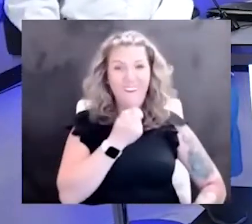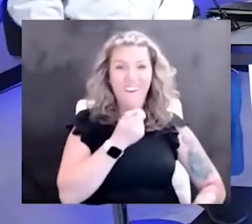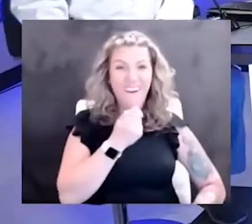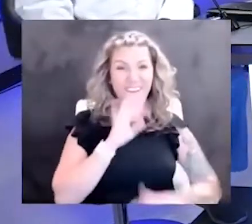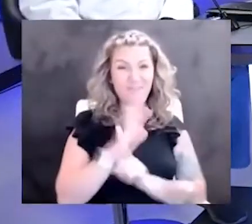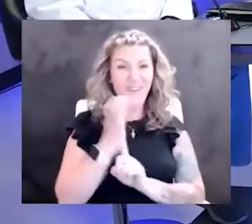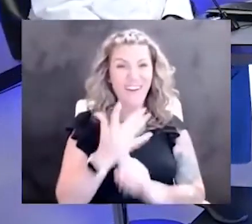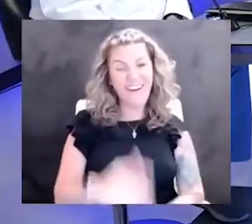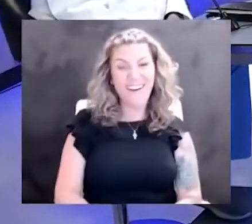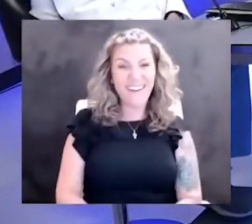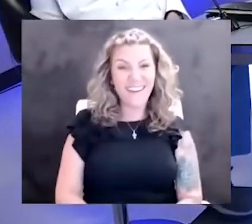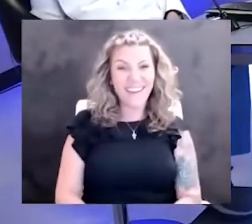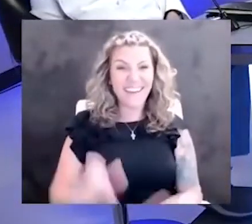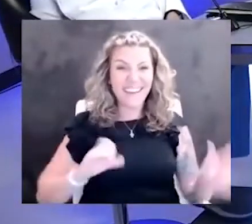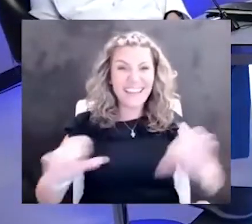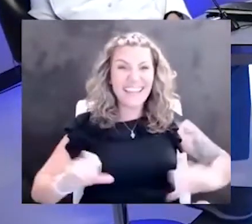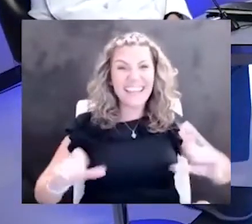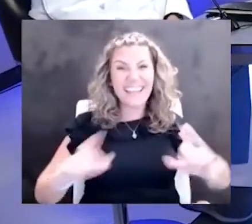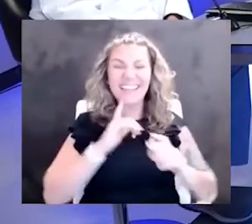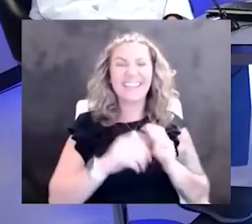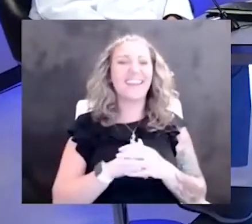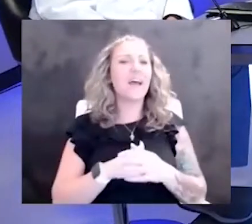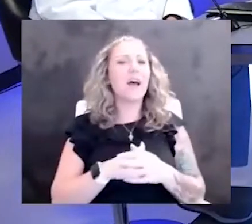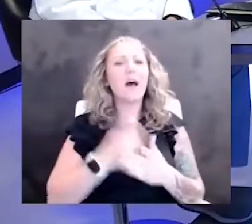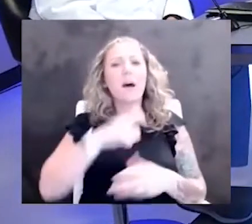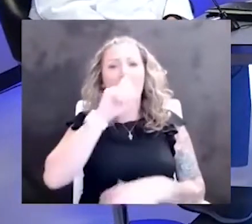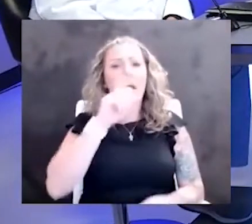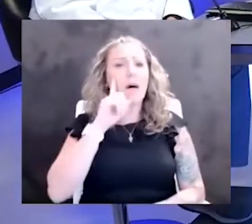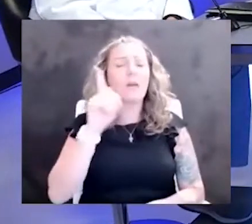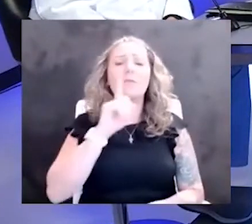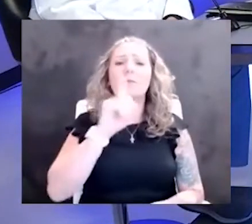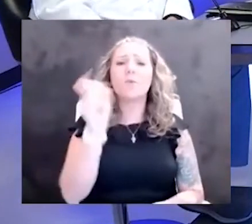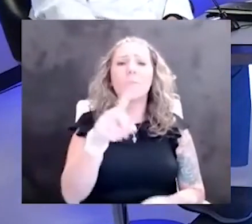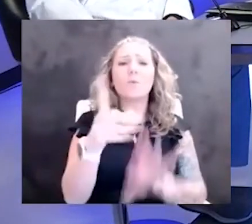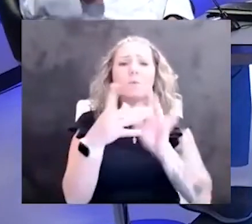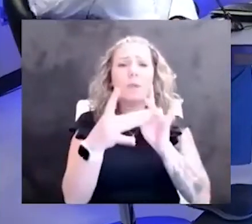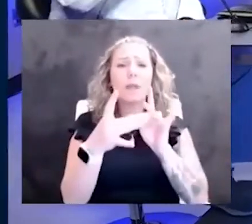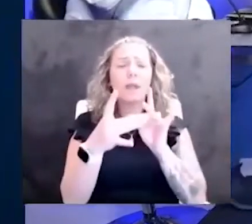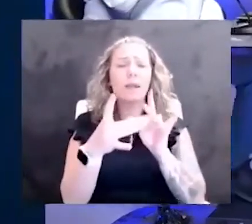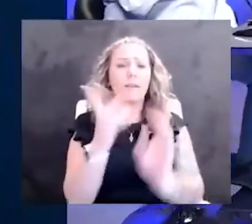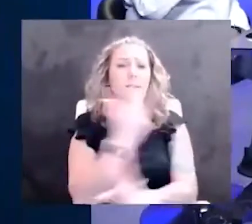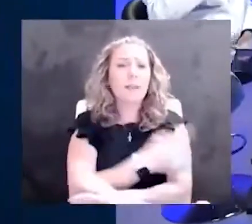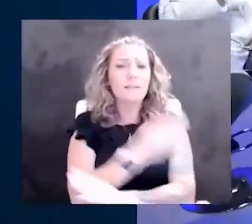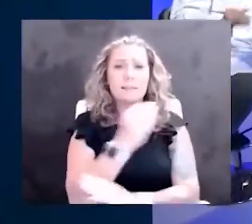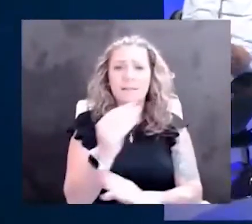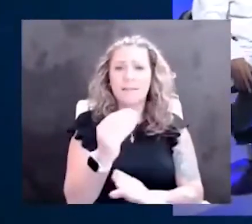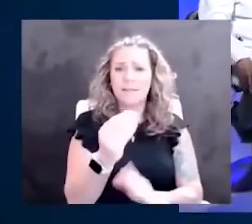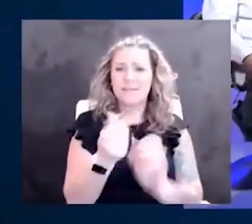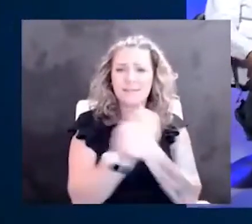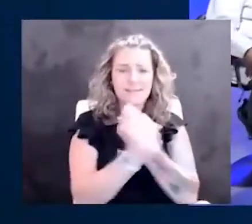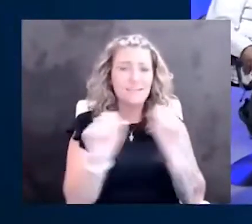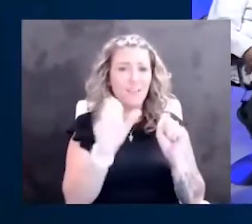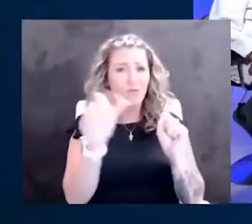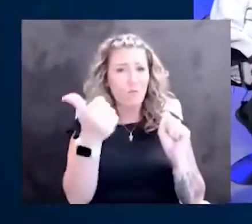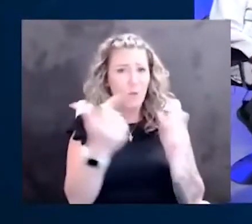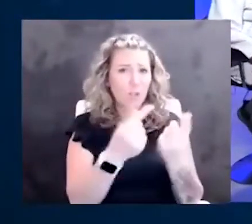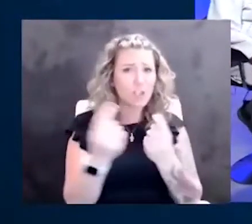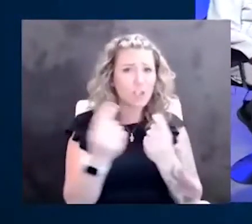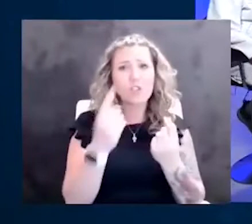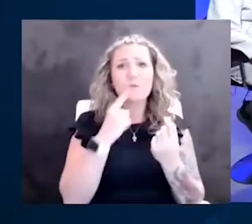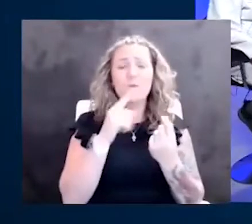Elmo anybody ones else. out there. Hawkeye, this whole question about vaccination and getting people safe and what else can we do you think, to get the message